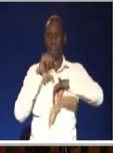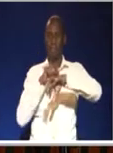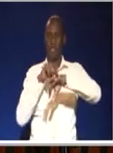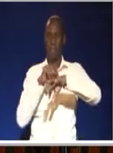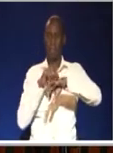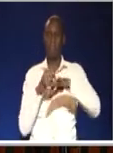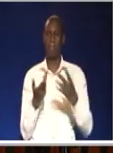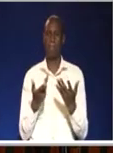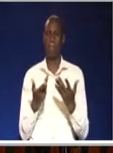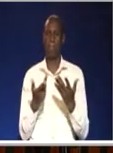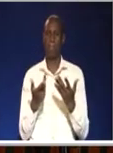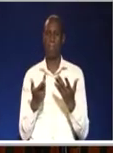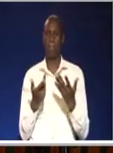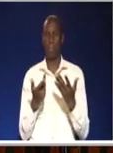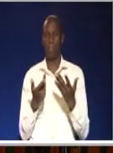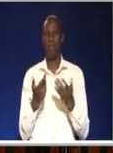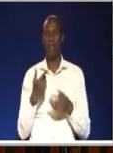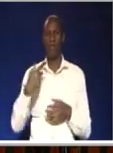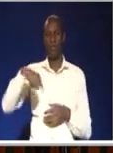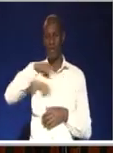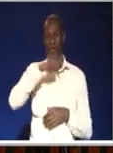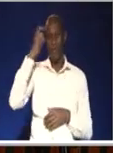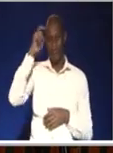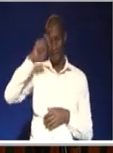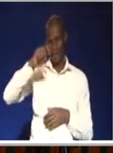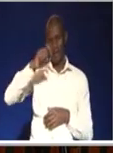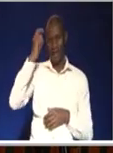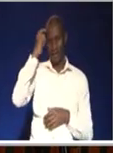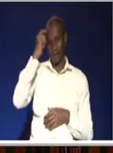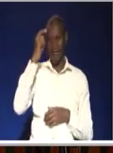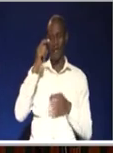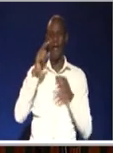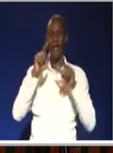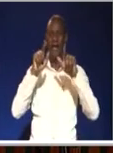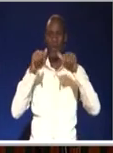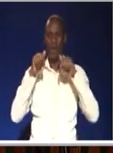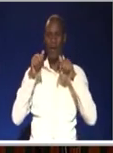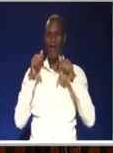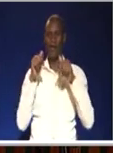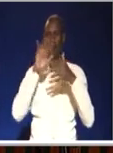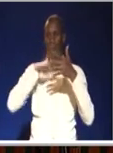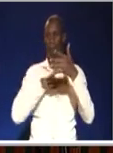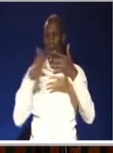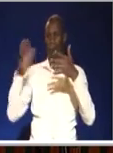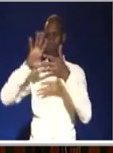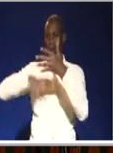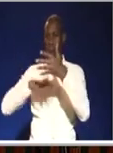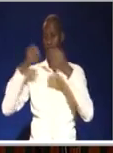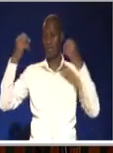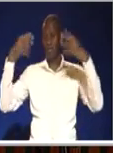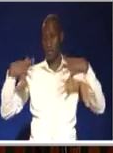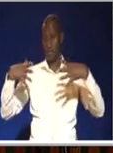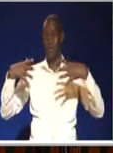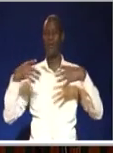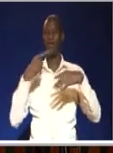I want us to understand a demand schedule more clearly. We are saying it